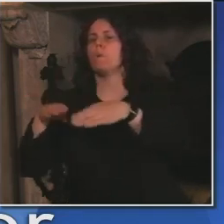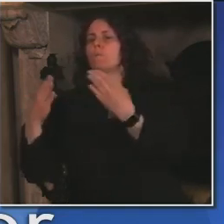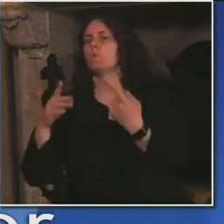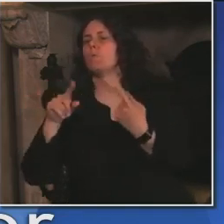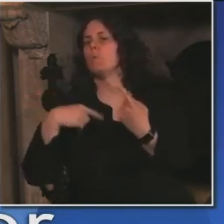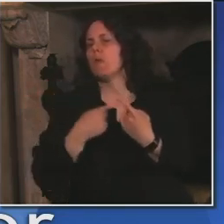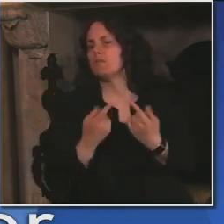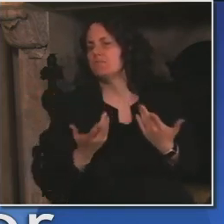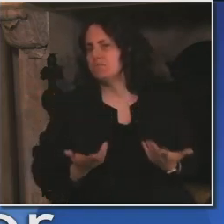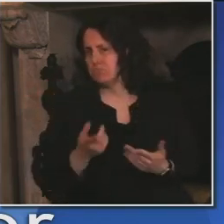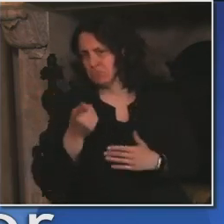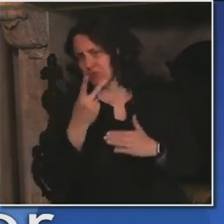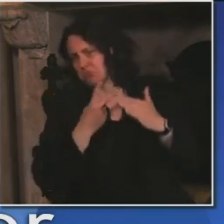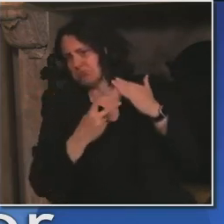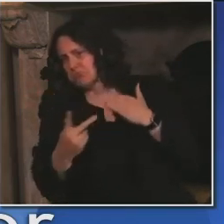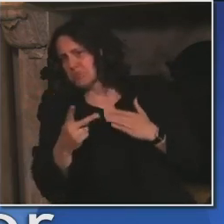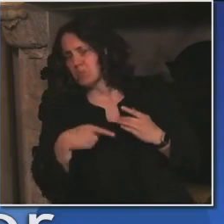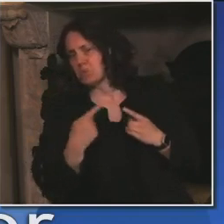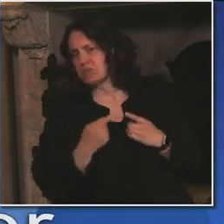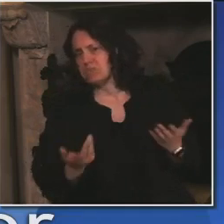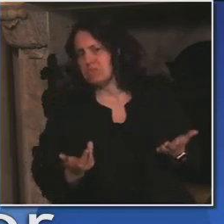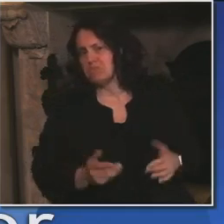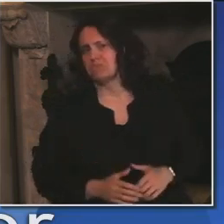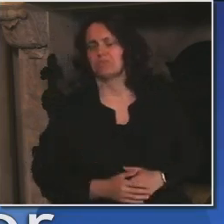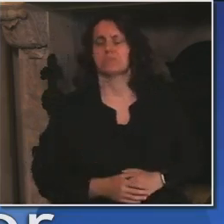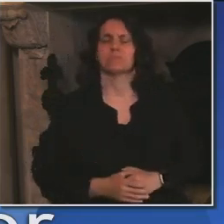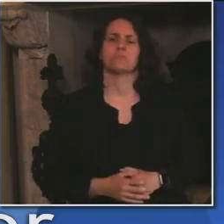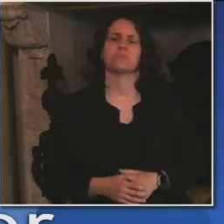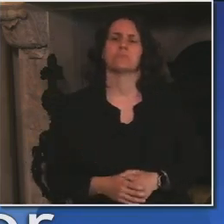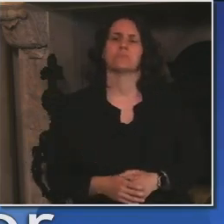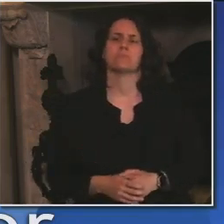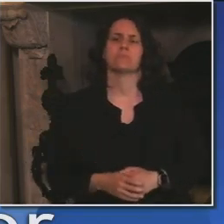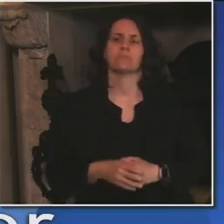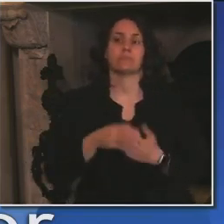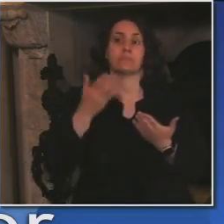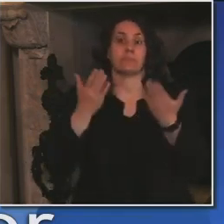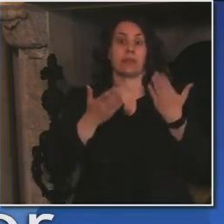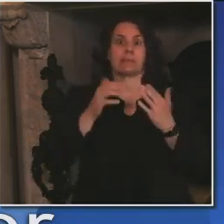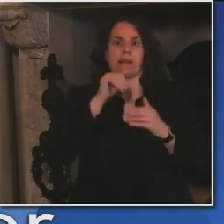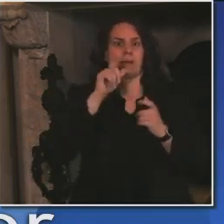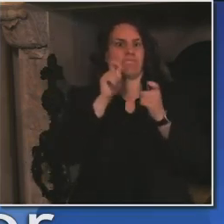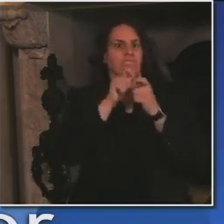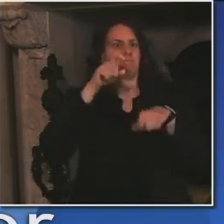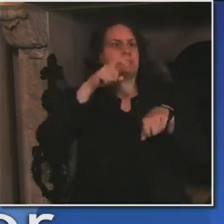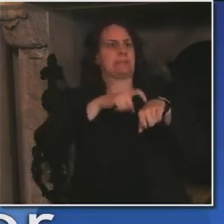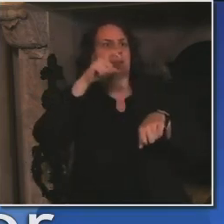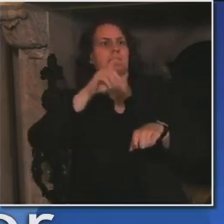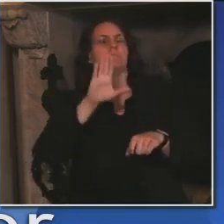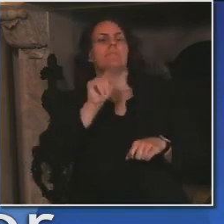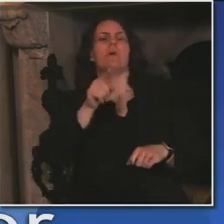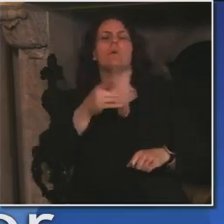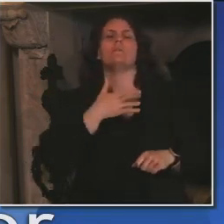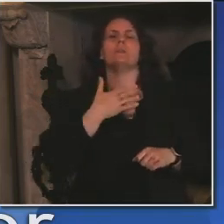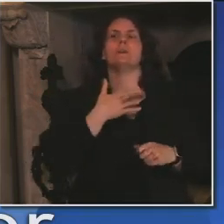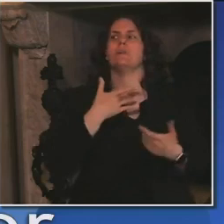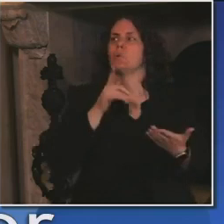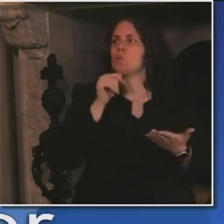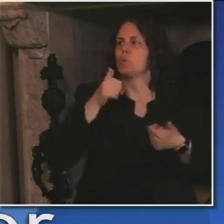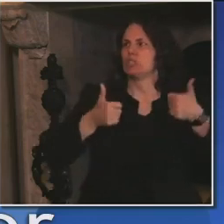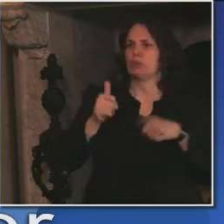could be the next step? Yeah. Not necessarily a timeline of that, but I guess what could be, what are those, the next step you would